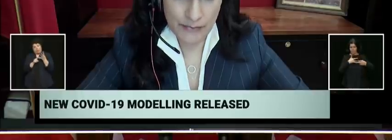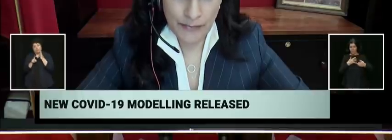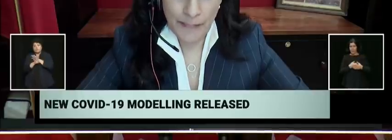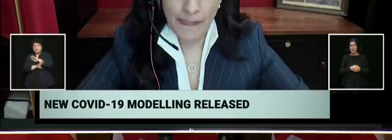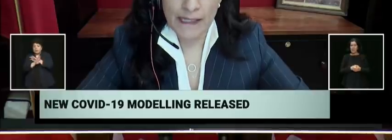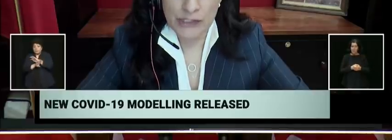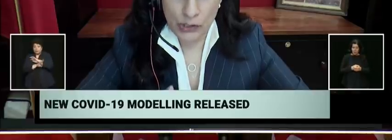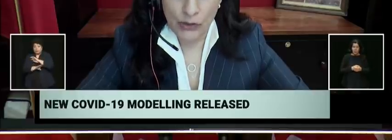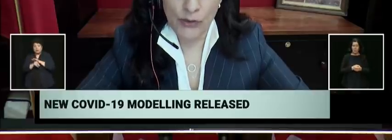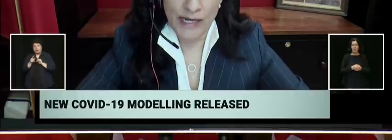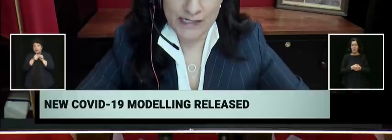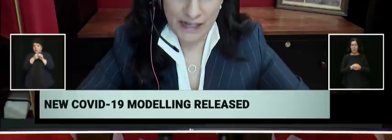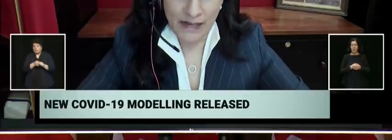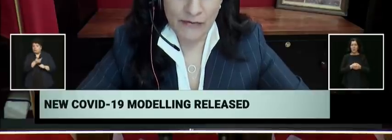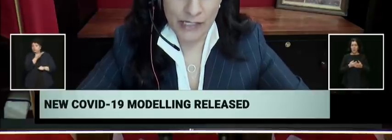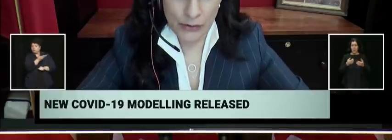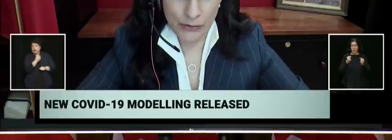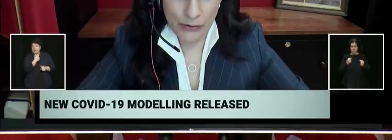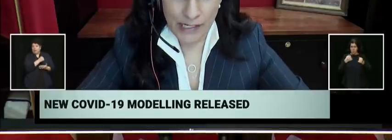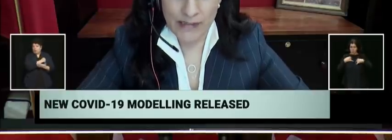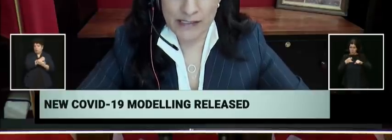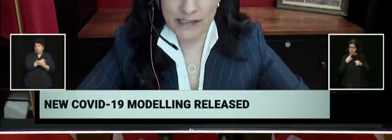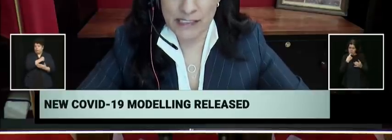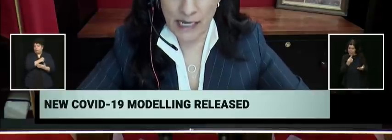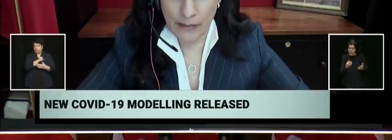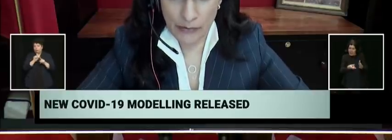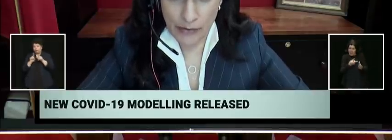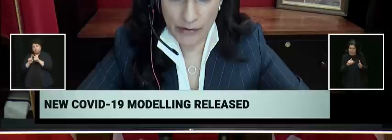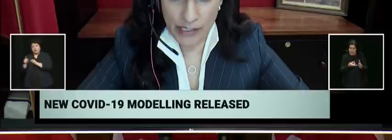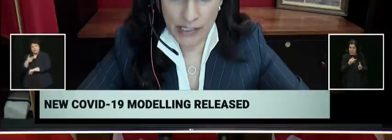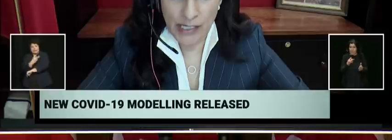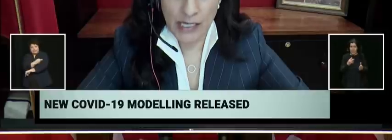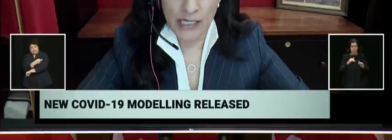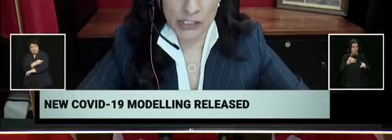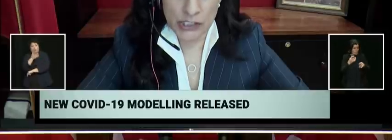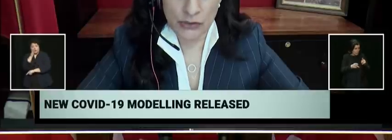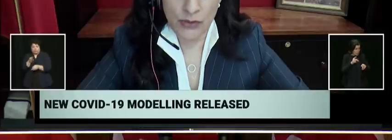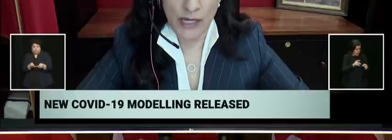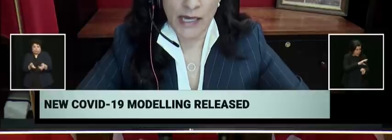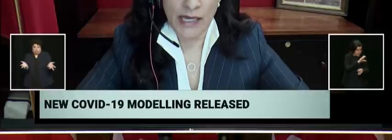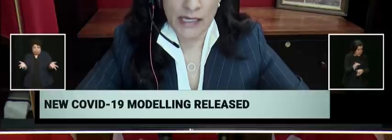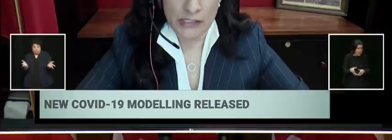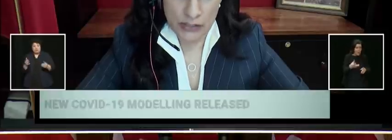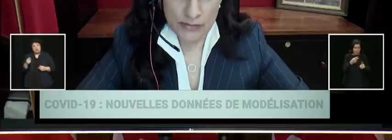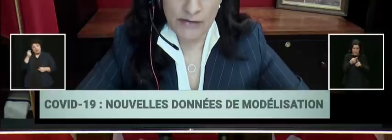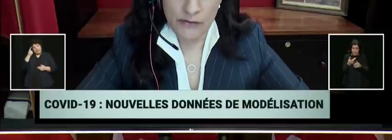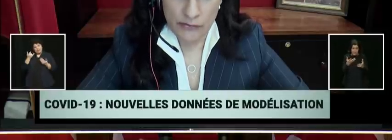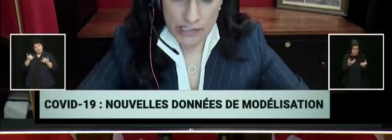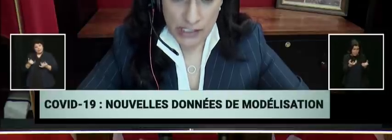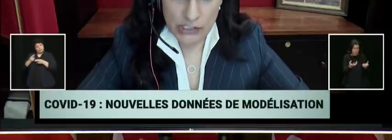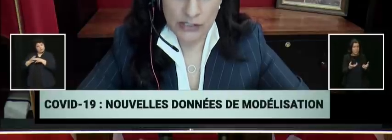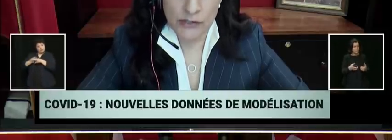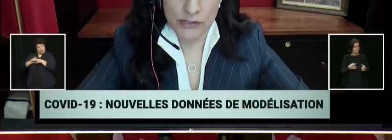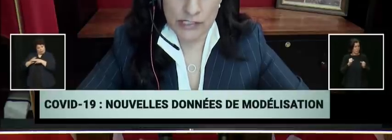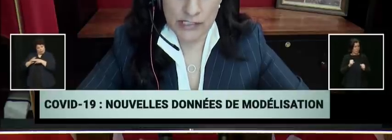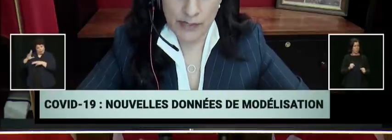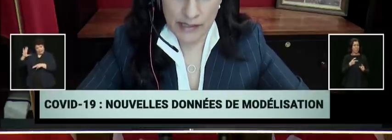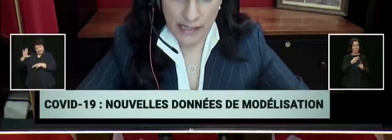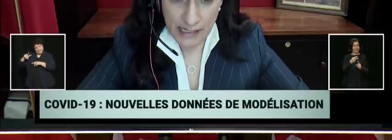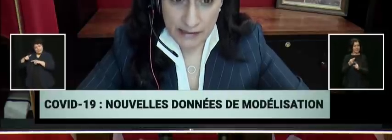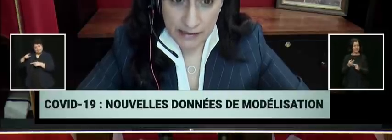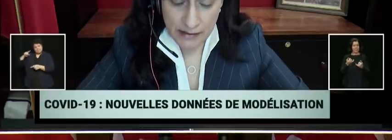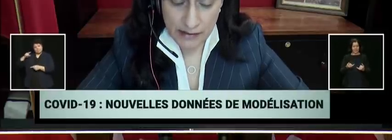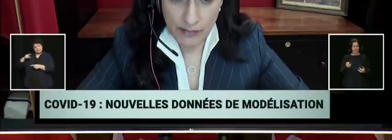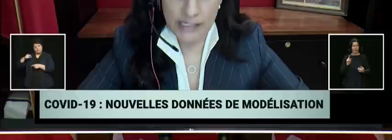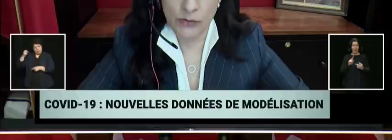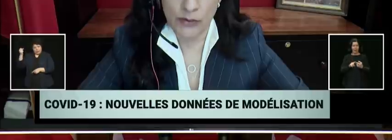vaccines. And so, as I have reiterated, this is a temporary issue in terms of the reduction of doses, but